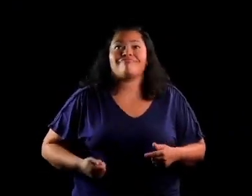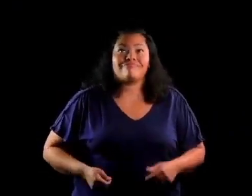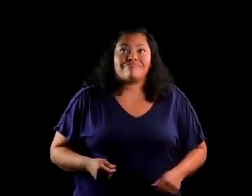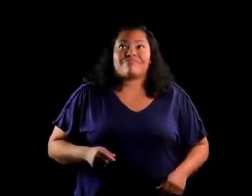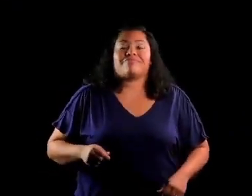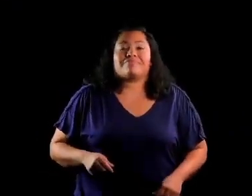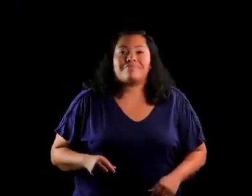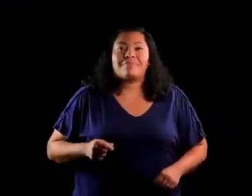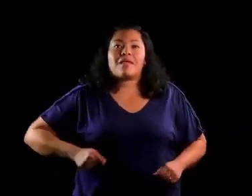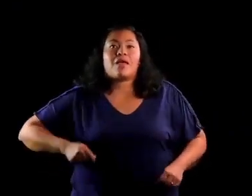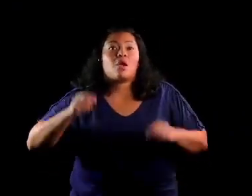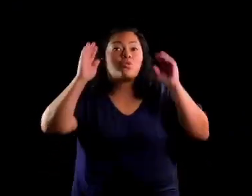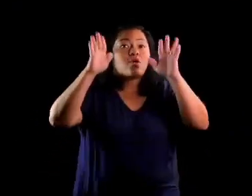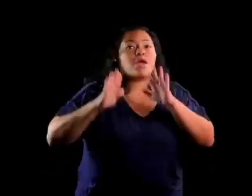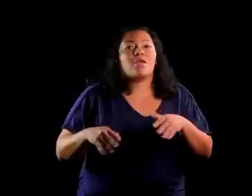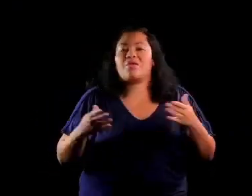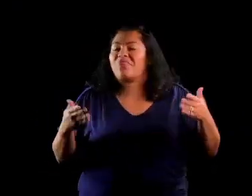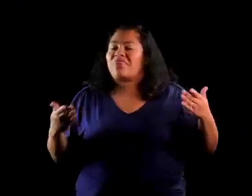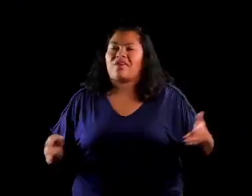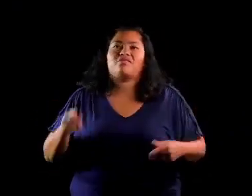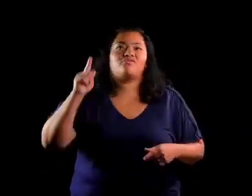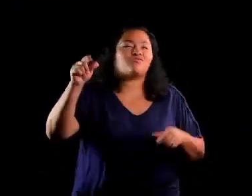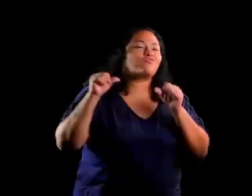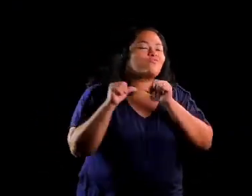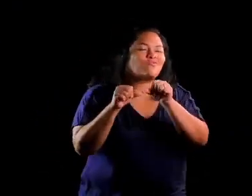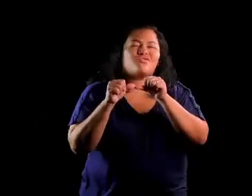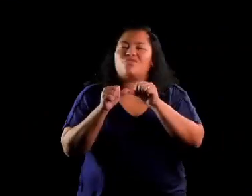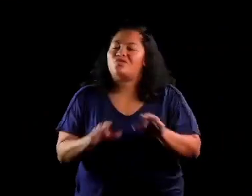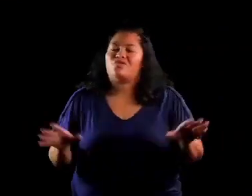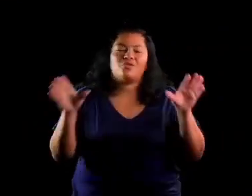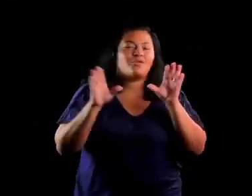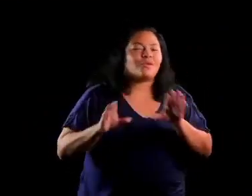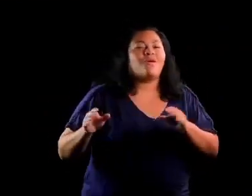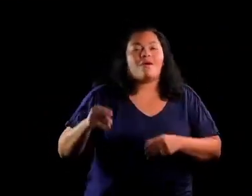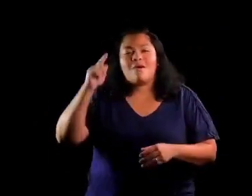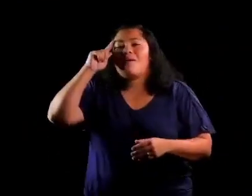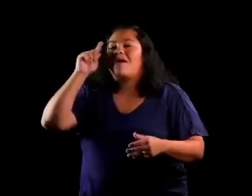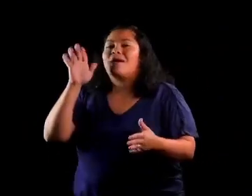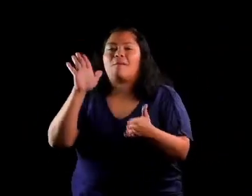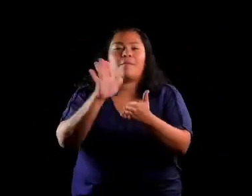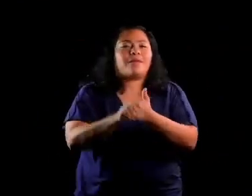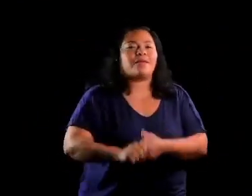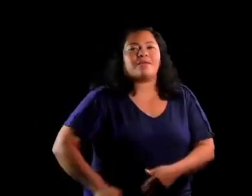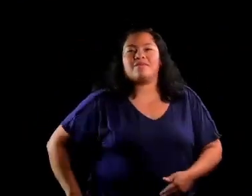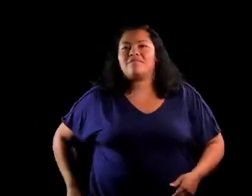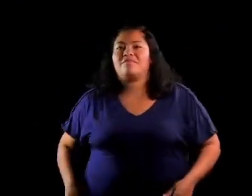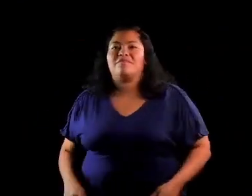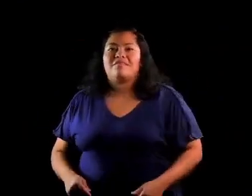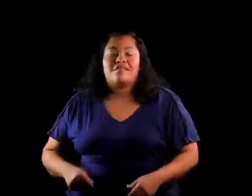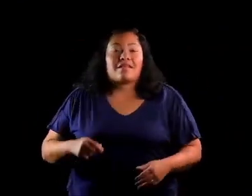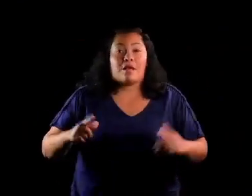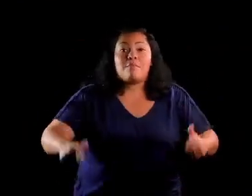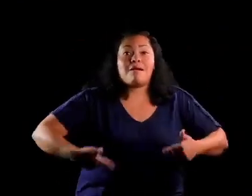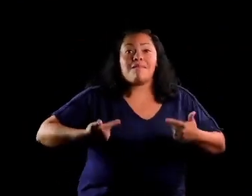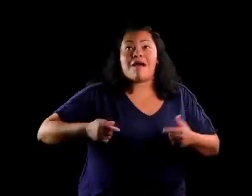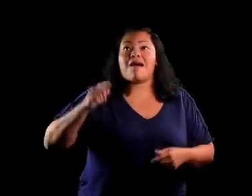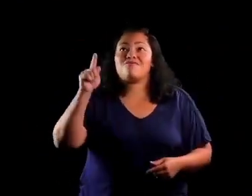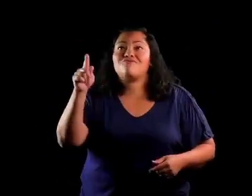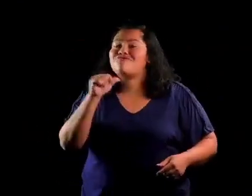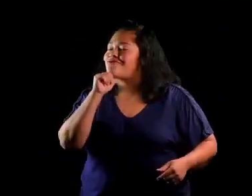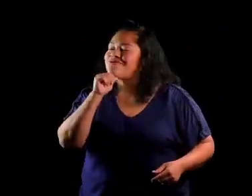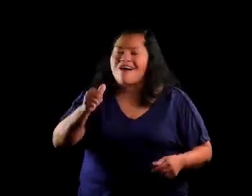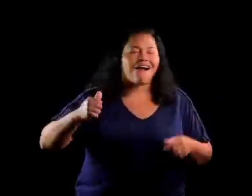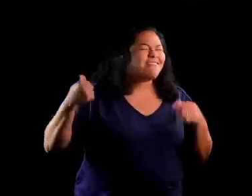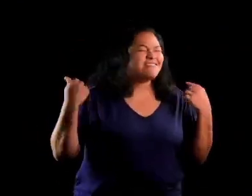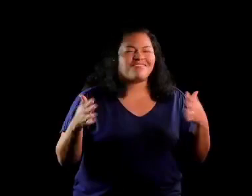no, no. Greater things are still to come. Oh, I believe. I'm not